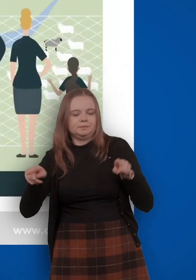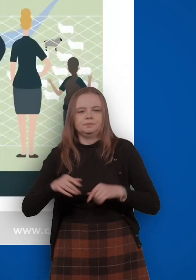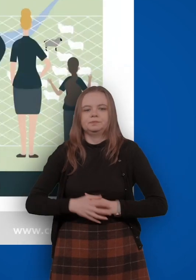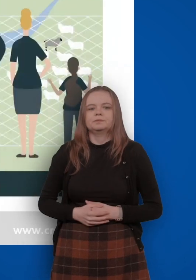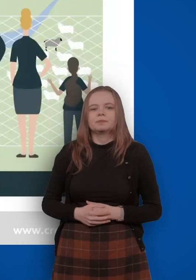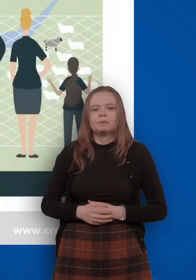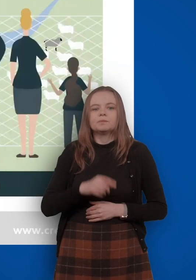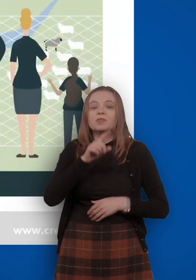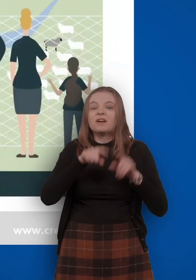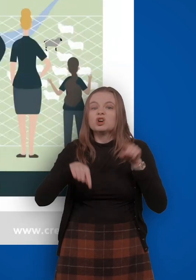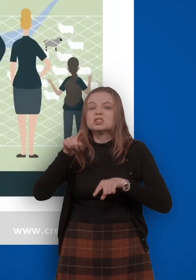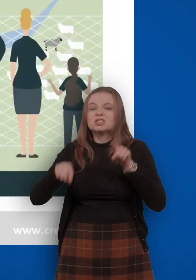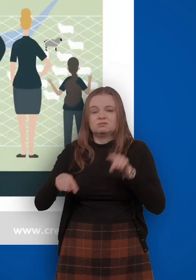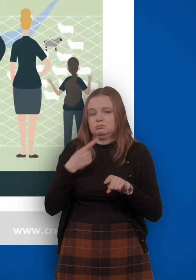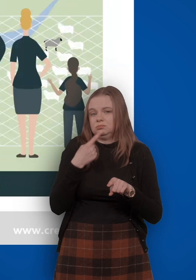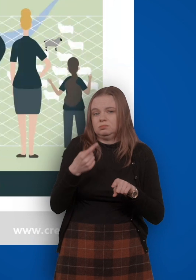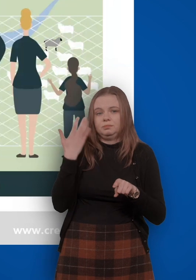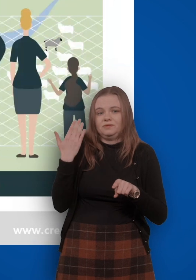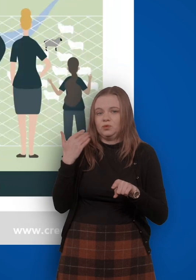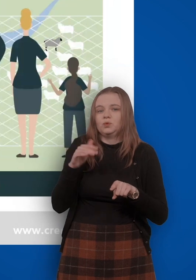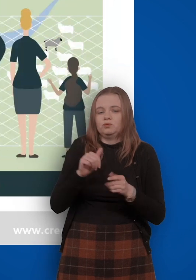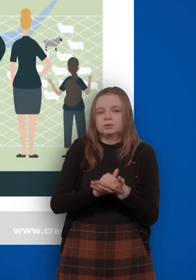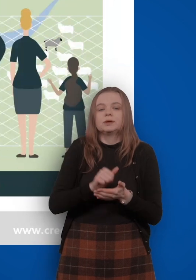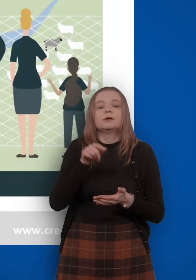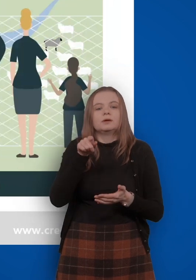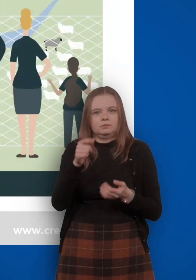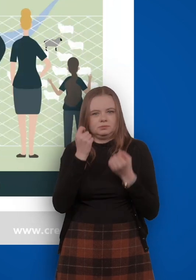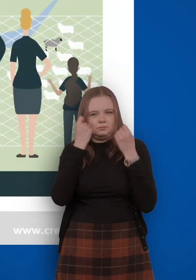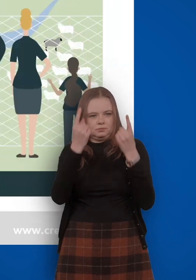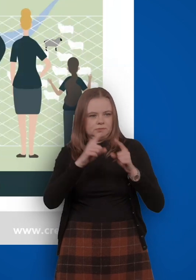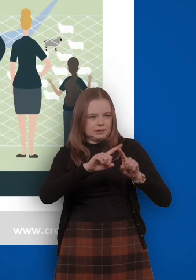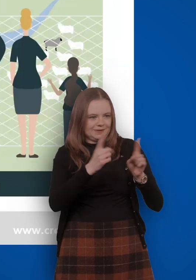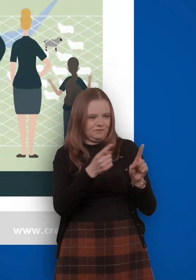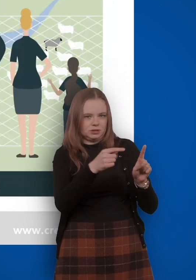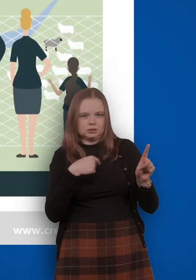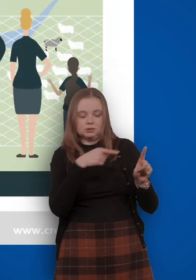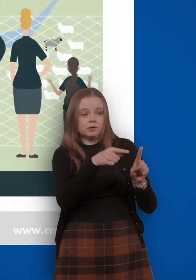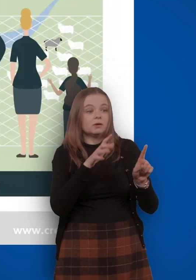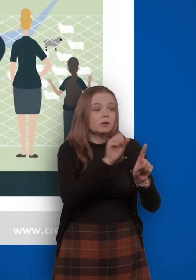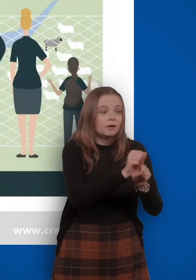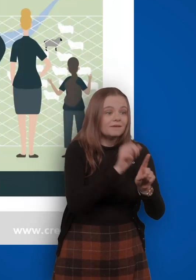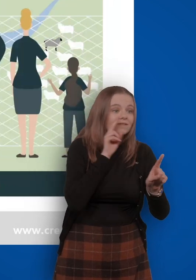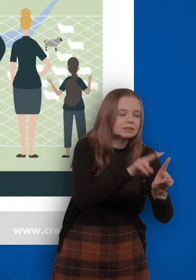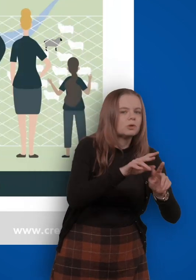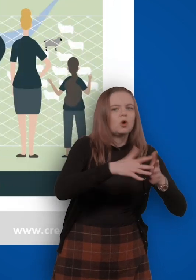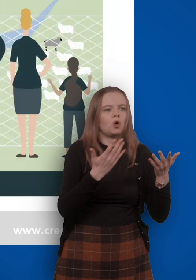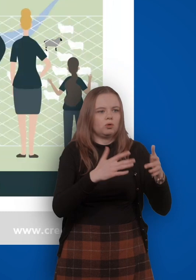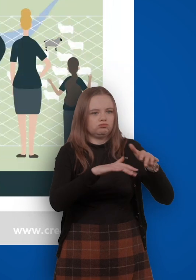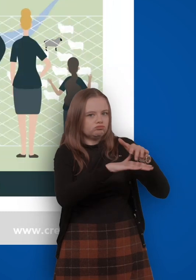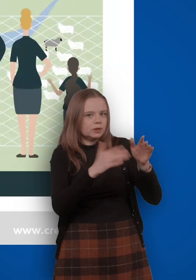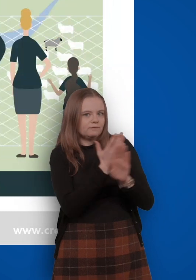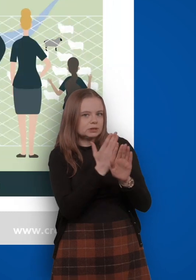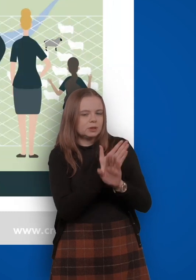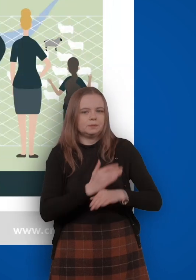Diversity really is about, as again was said, about understanding difference, whether that's visible or invisible, but making sure that even